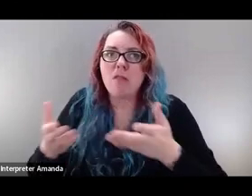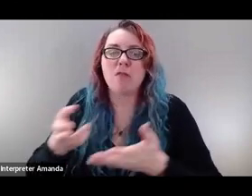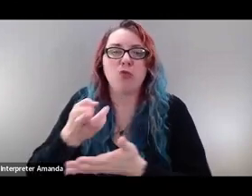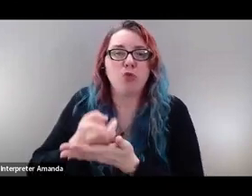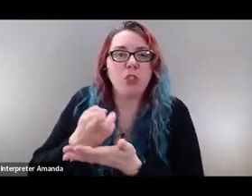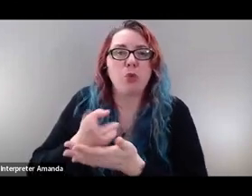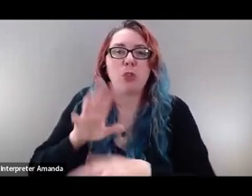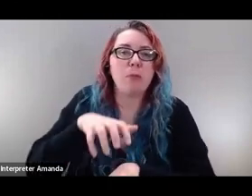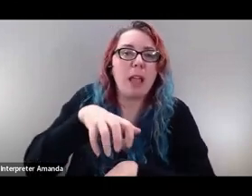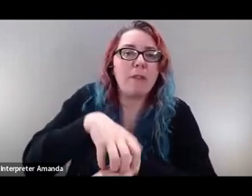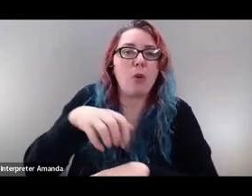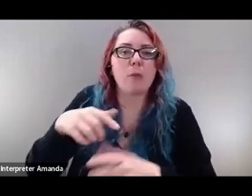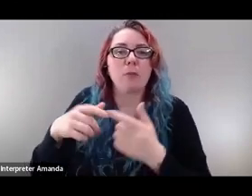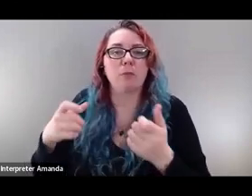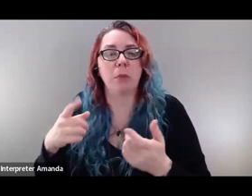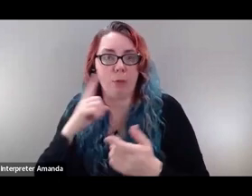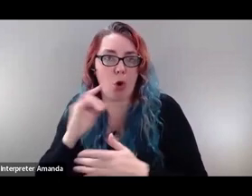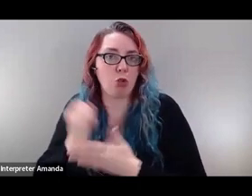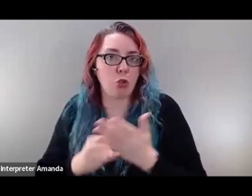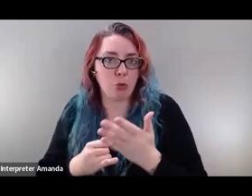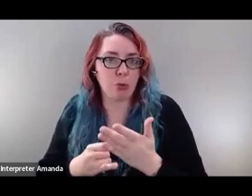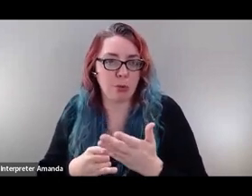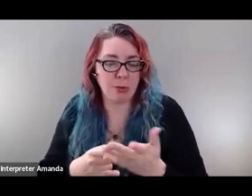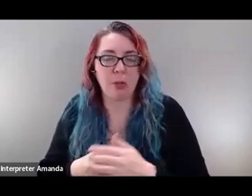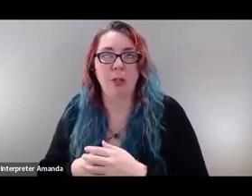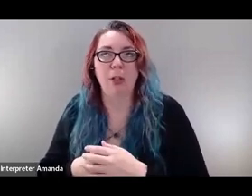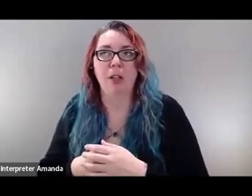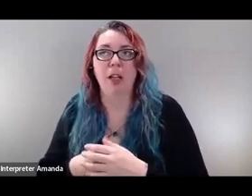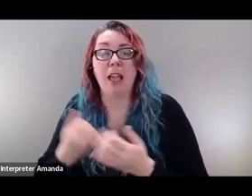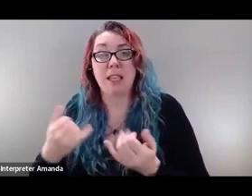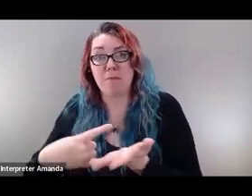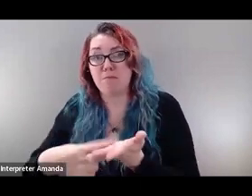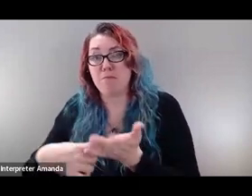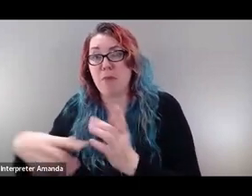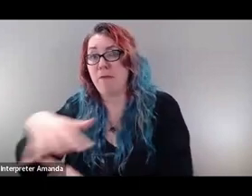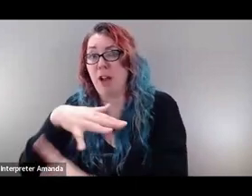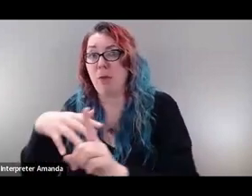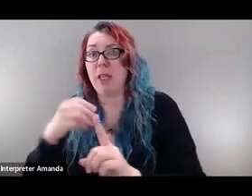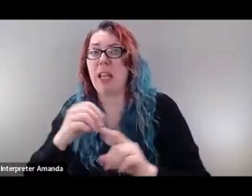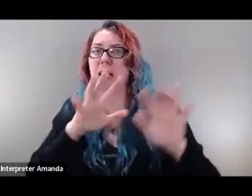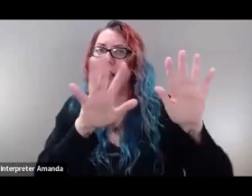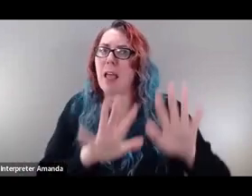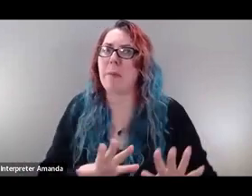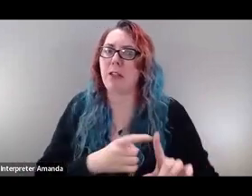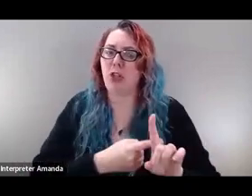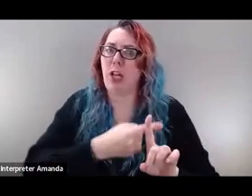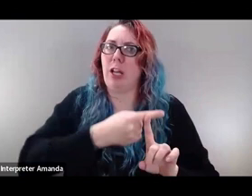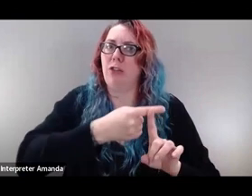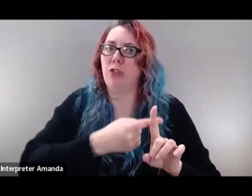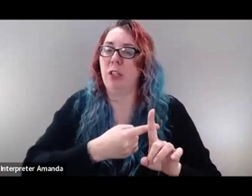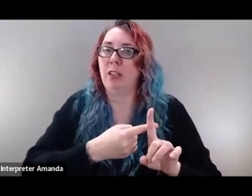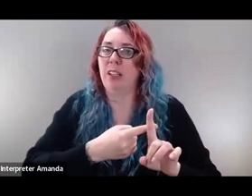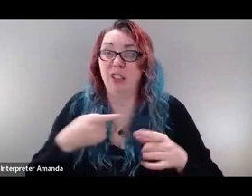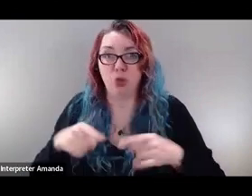arts. And this conversation around climate change and the impacts of that environmentally seemed very, very lost or non-existent in a